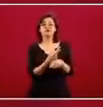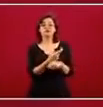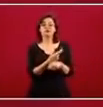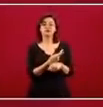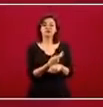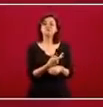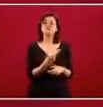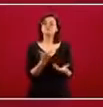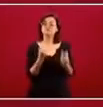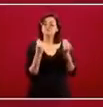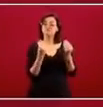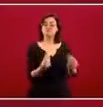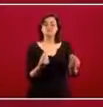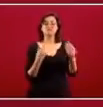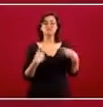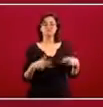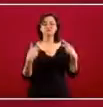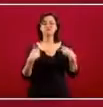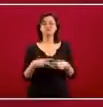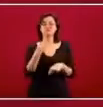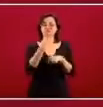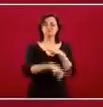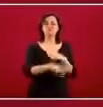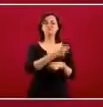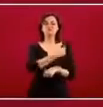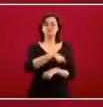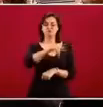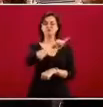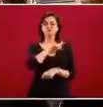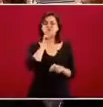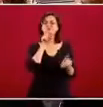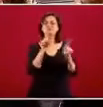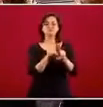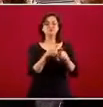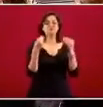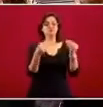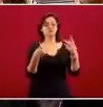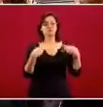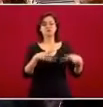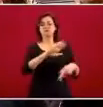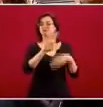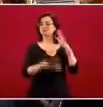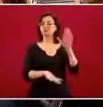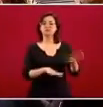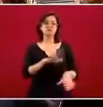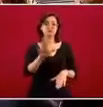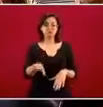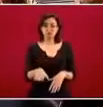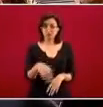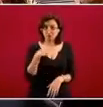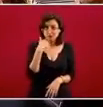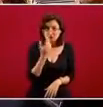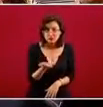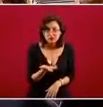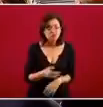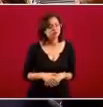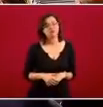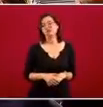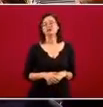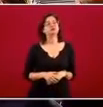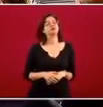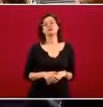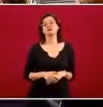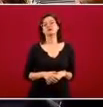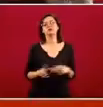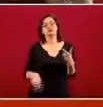our medical institutions, and that will affect severely the life and the health of everyone. We